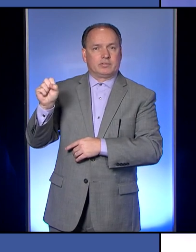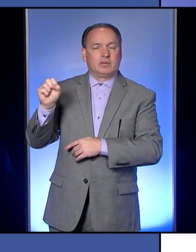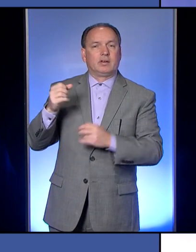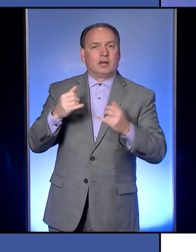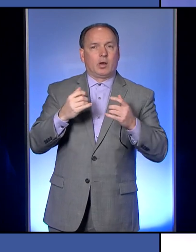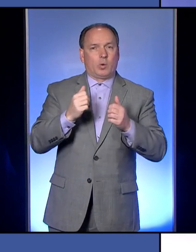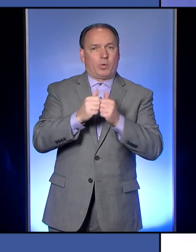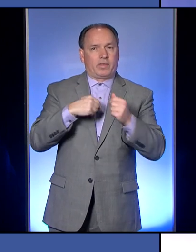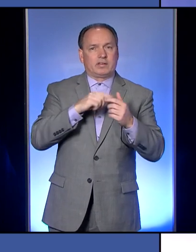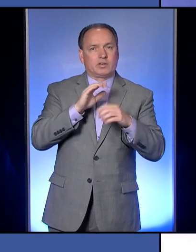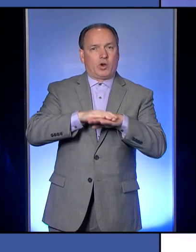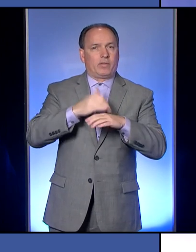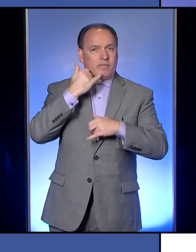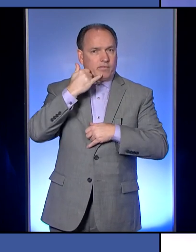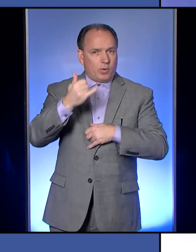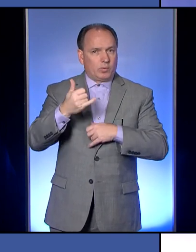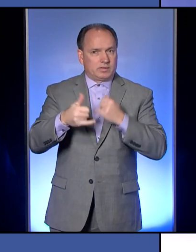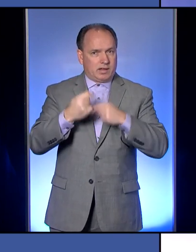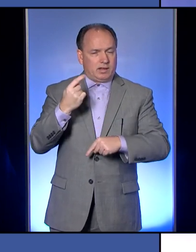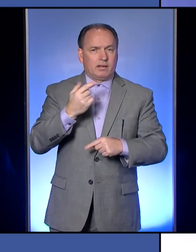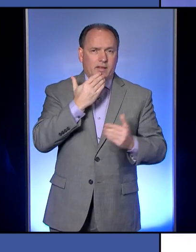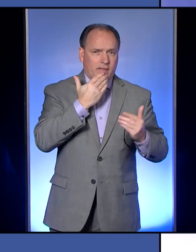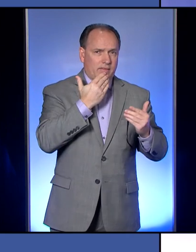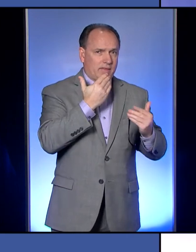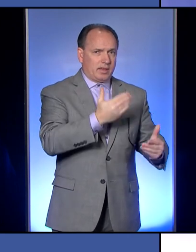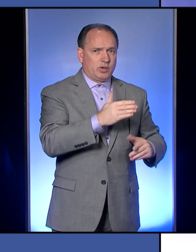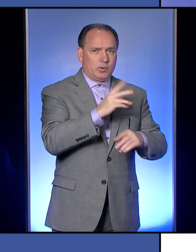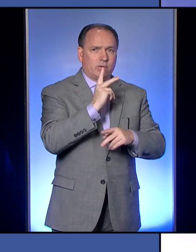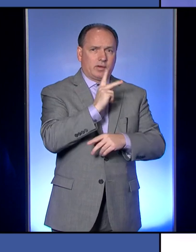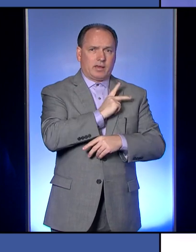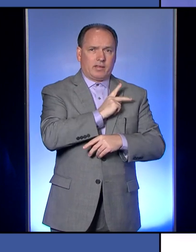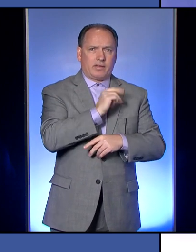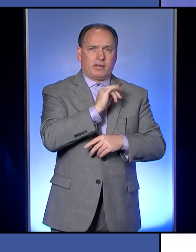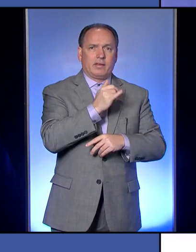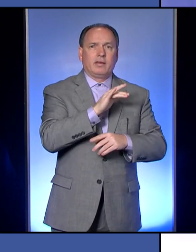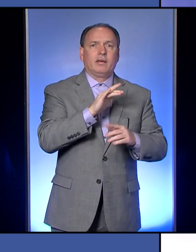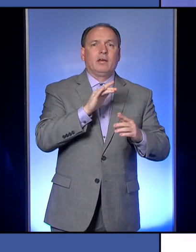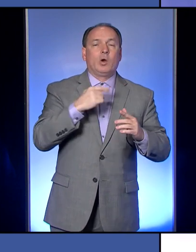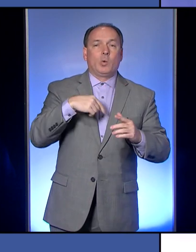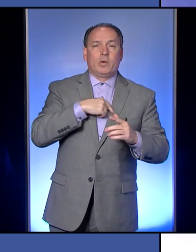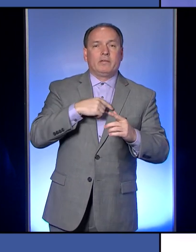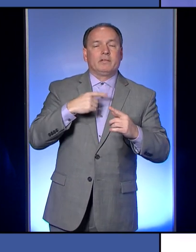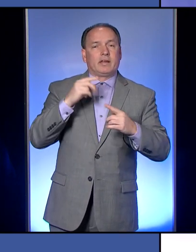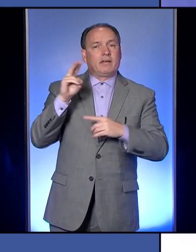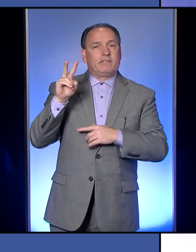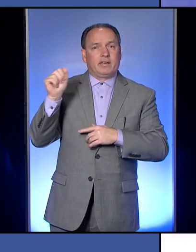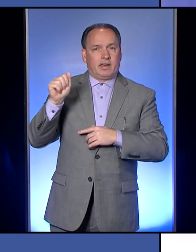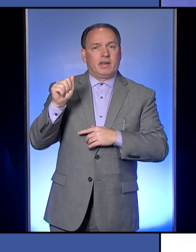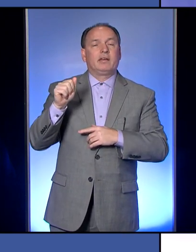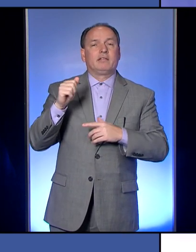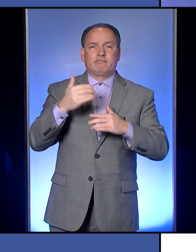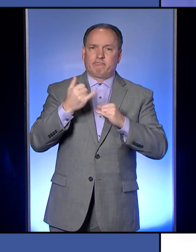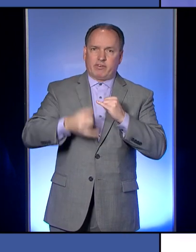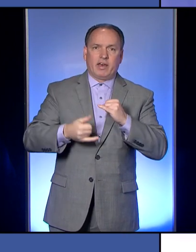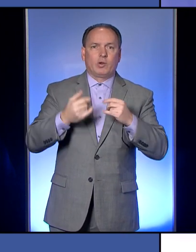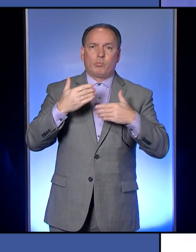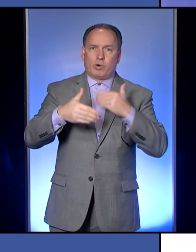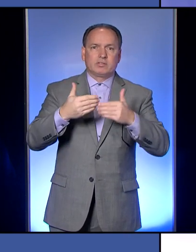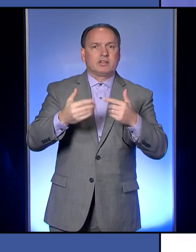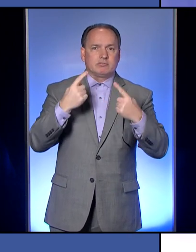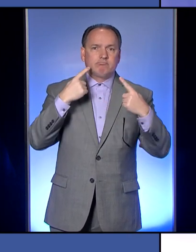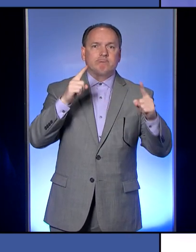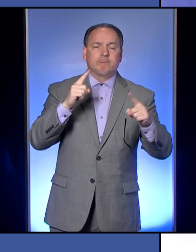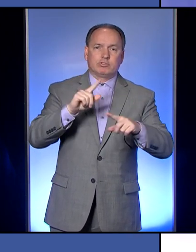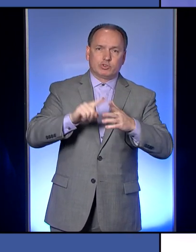Good afternoon. Thank you, Kathy. We at the Erie VA have finalized our process for our drive-through testing and started this